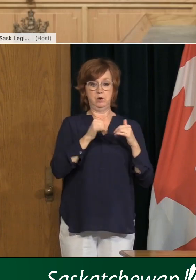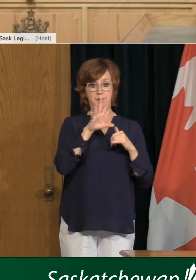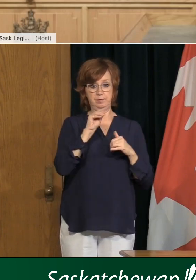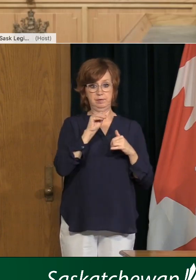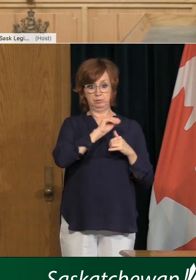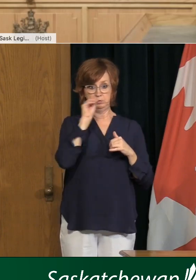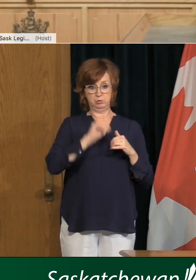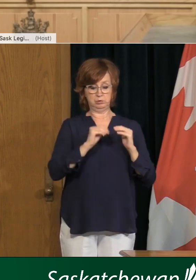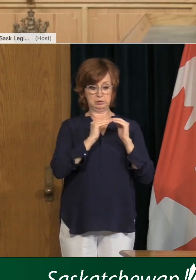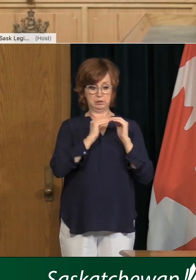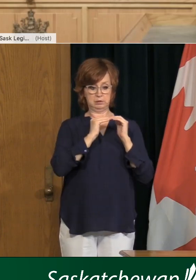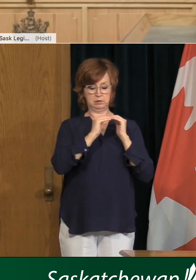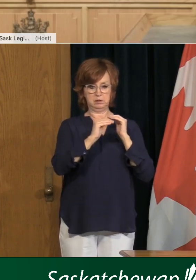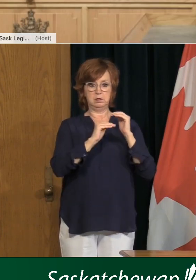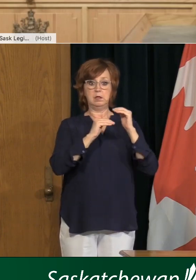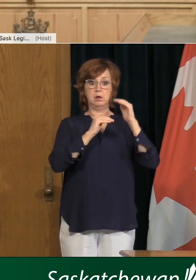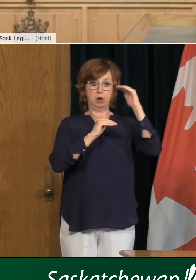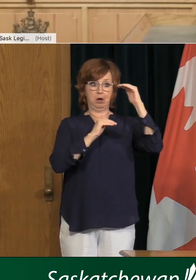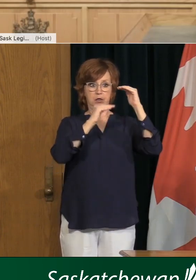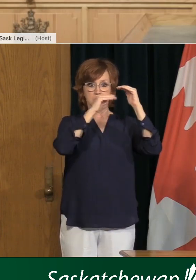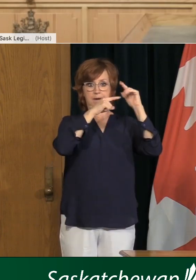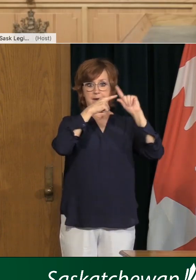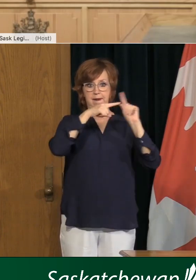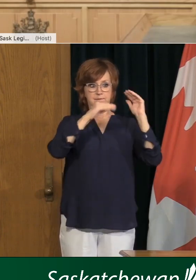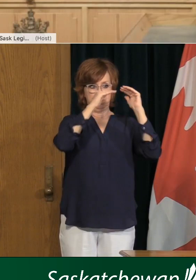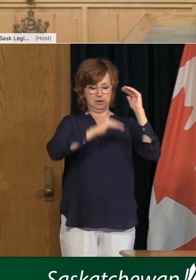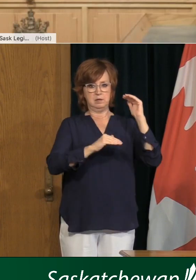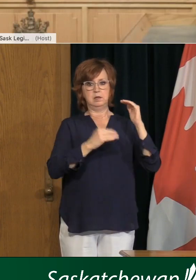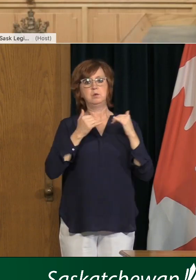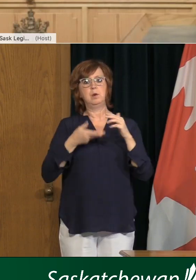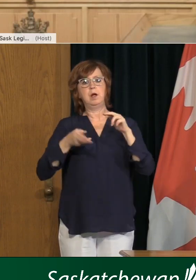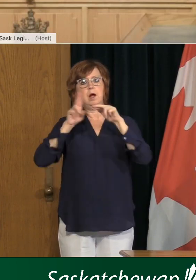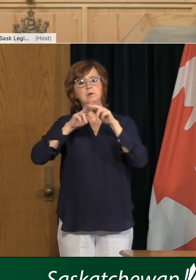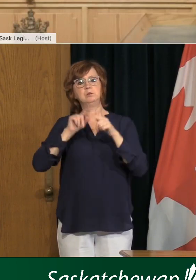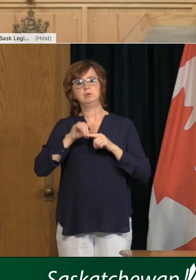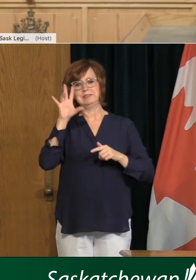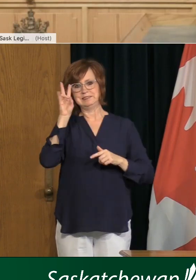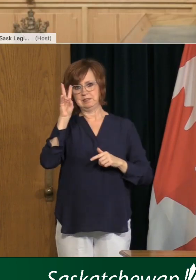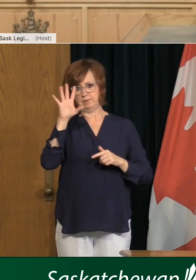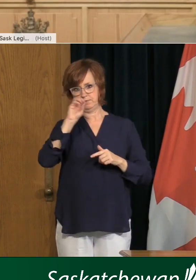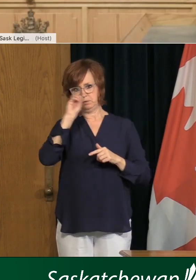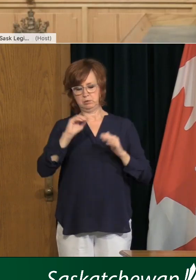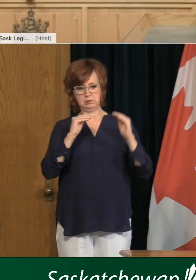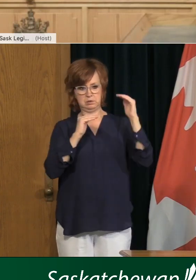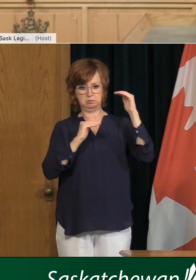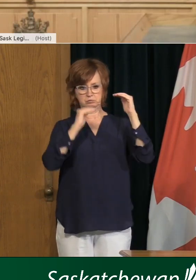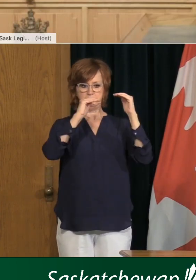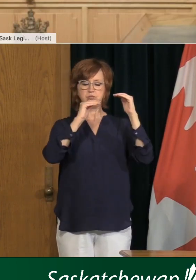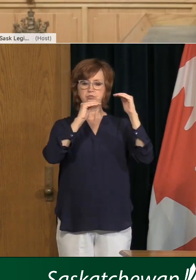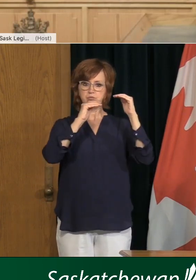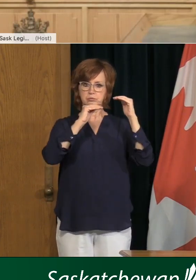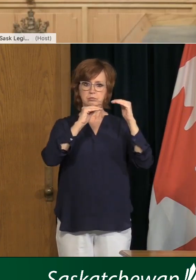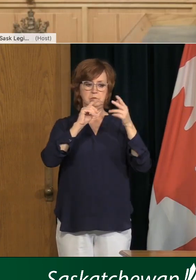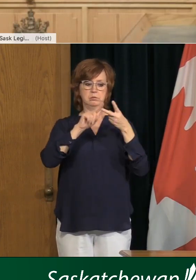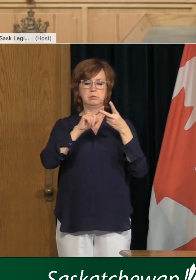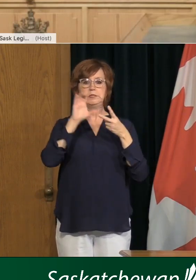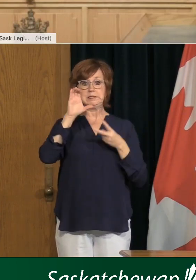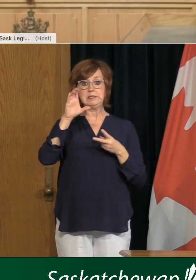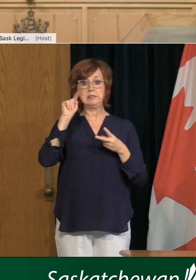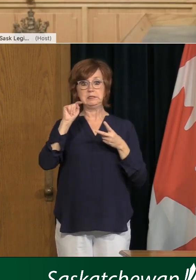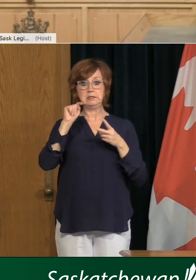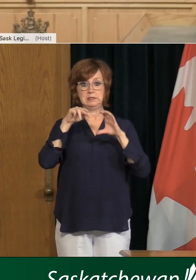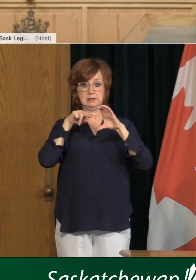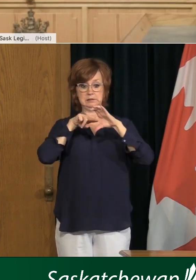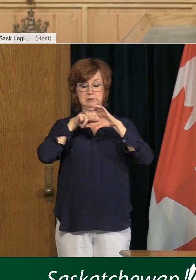of normal volume that is being done right now to 75% of normal volume in phase 1. CT